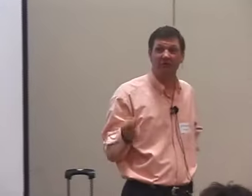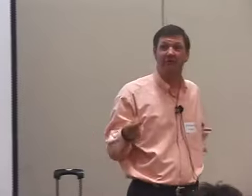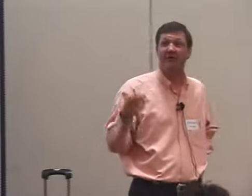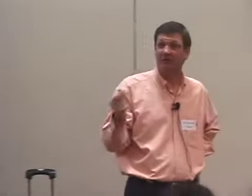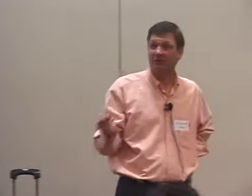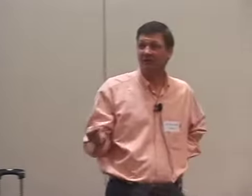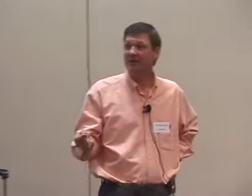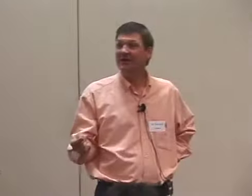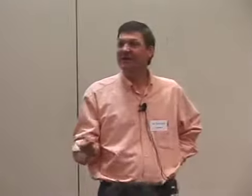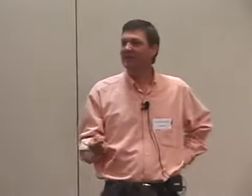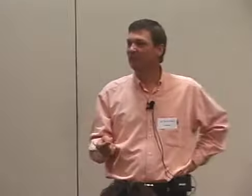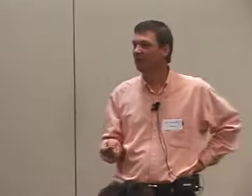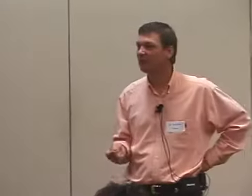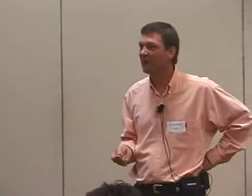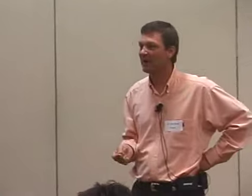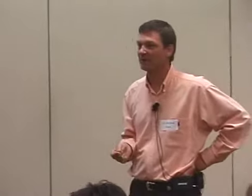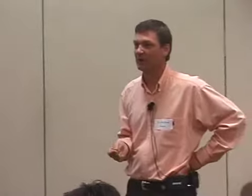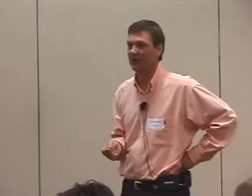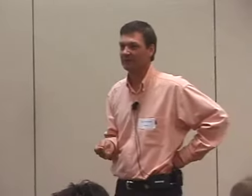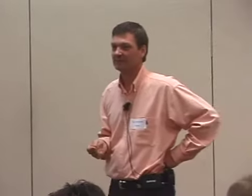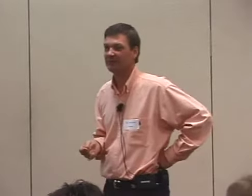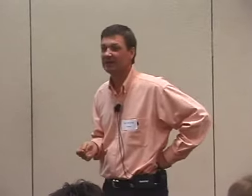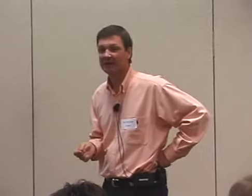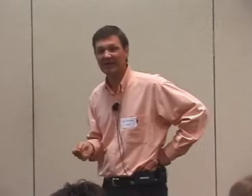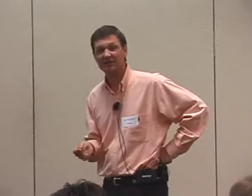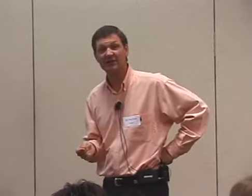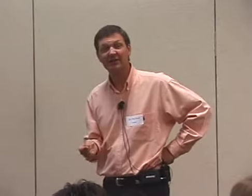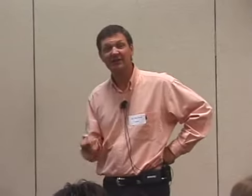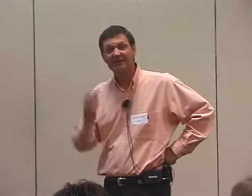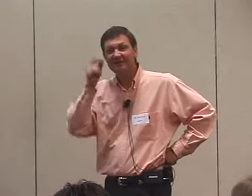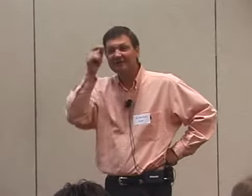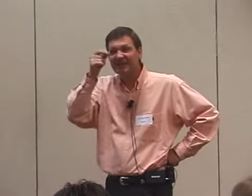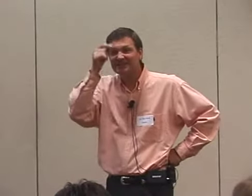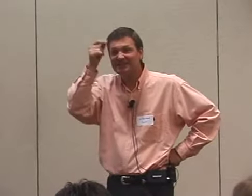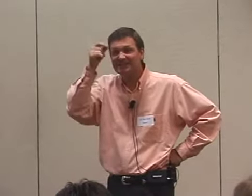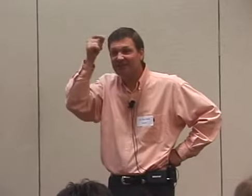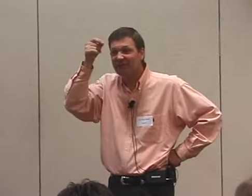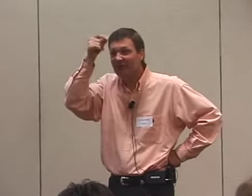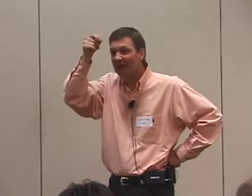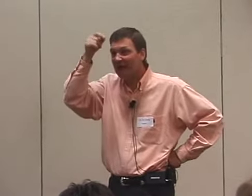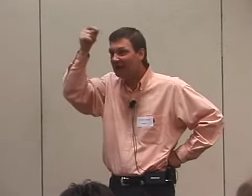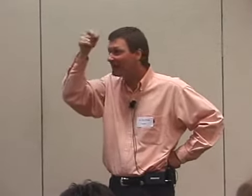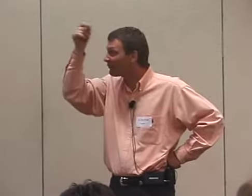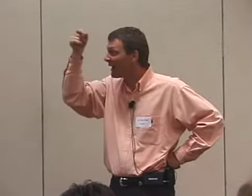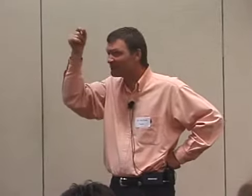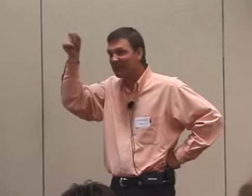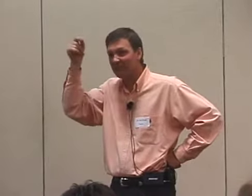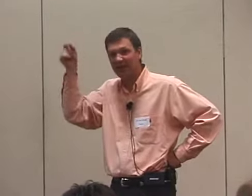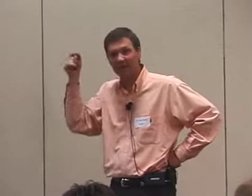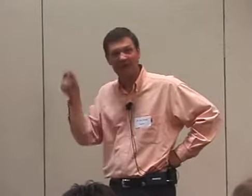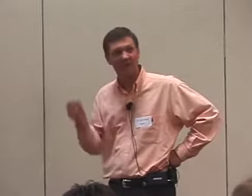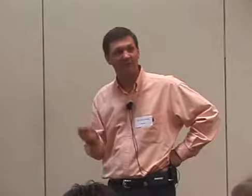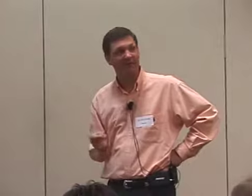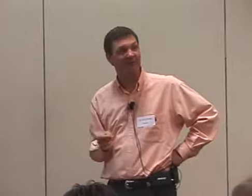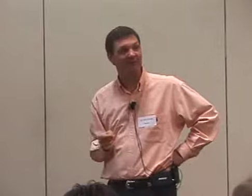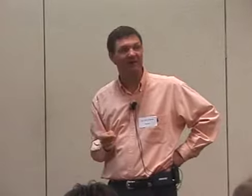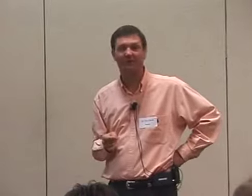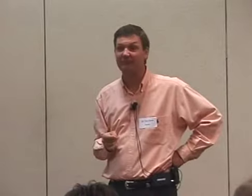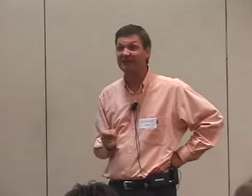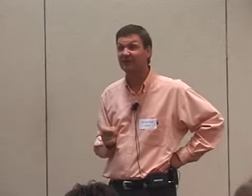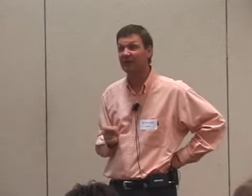and over and over, it builds a pathway. It'll actually takes this stuff called myelin and wraps that pathway up and